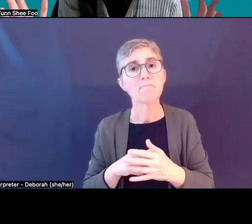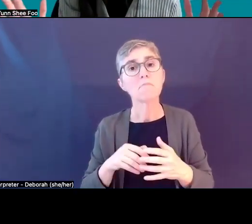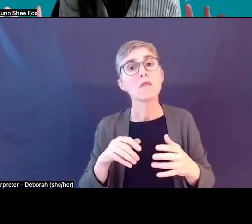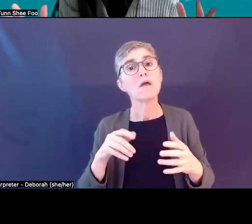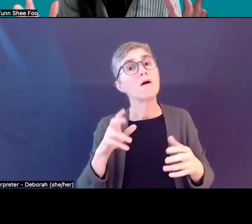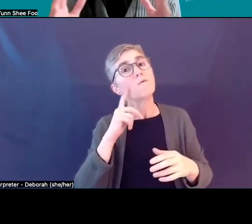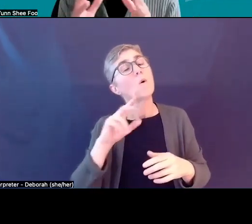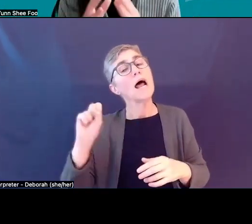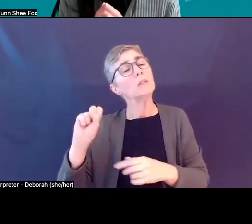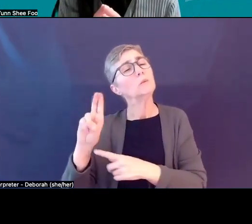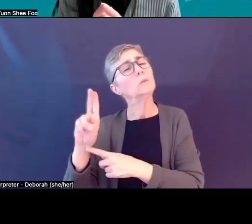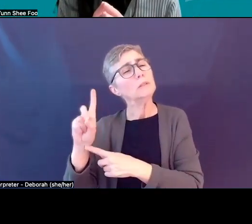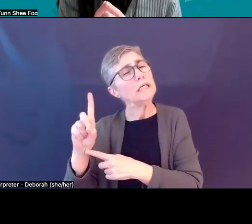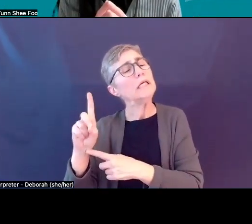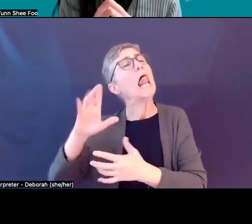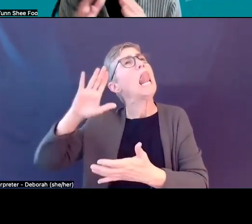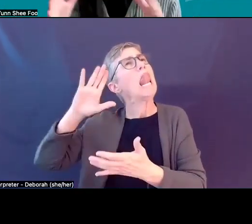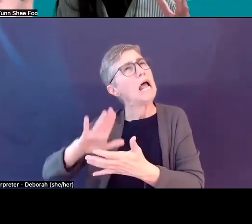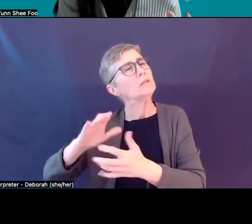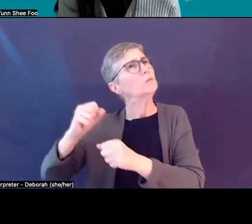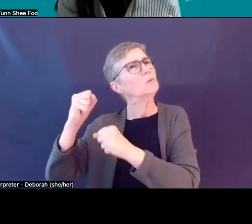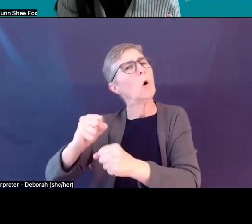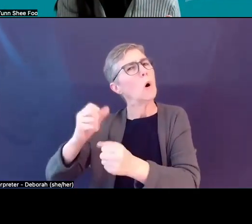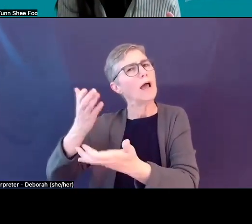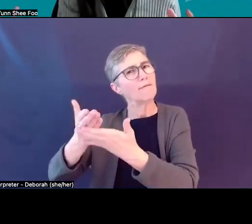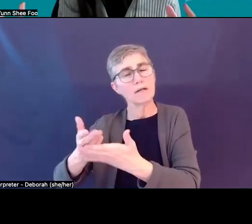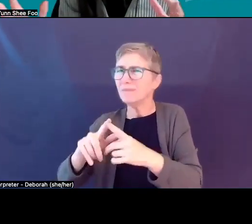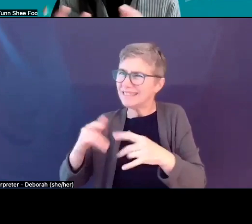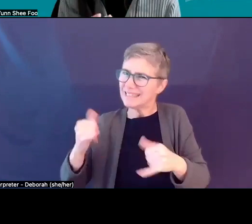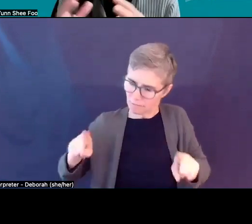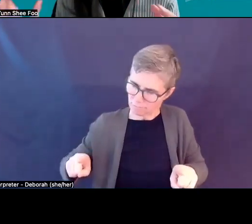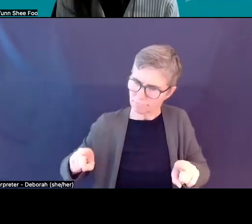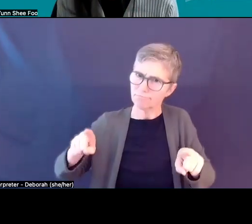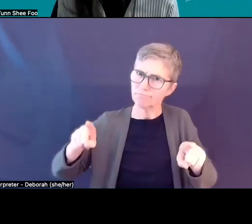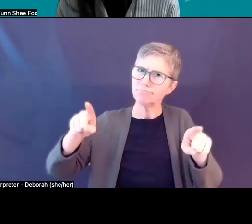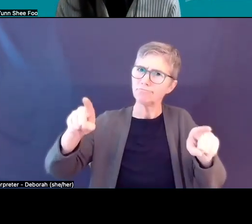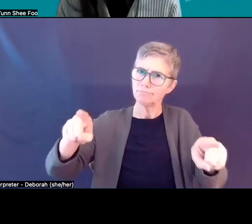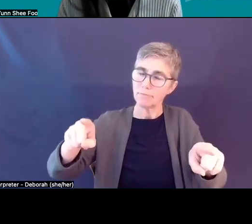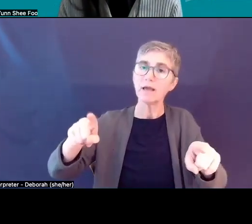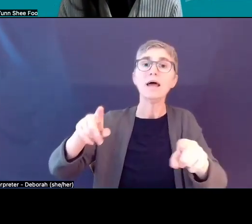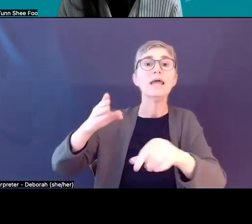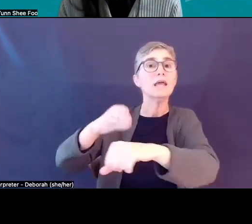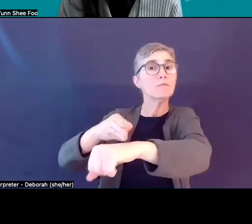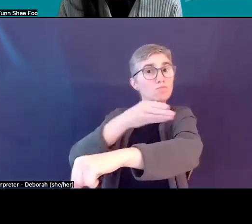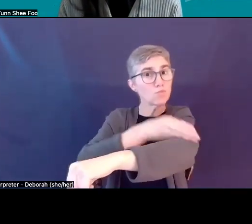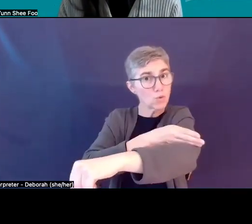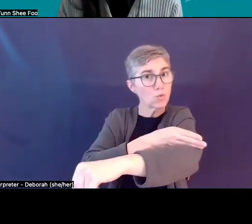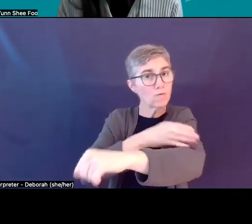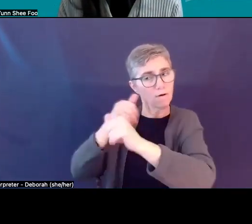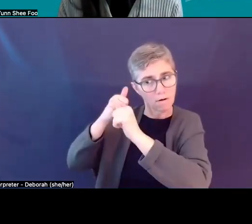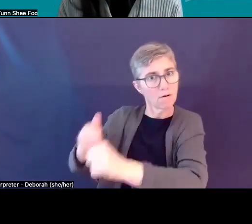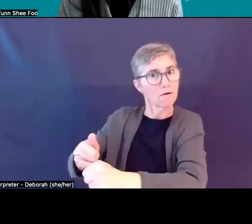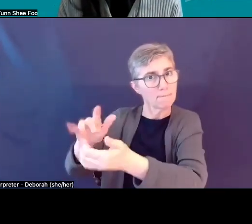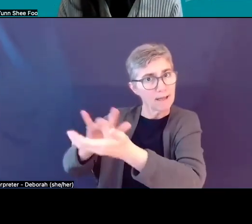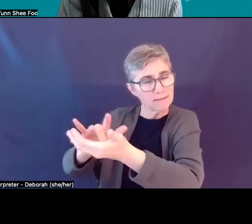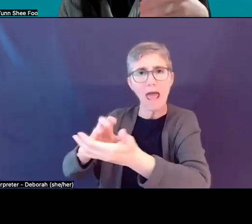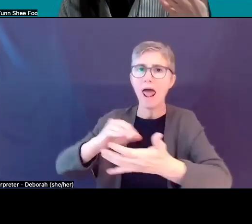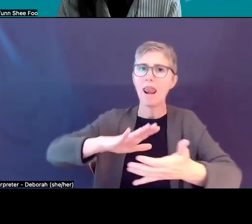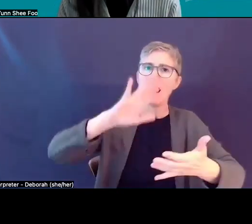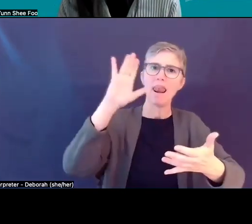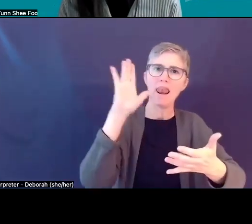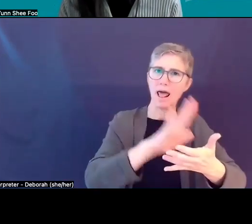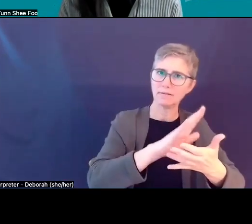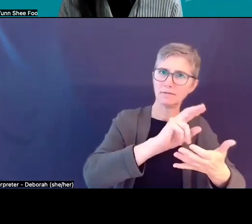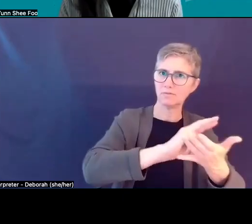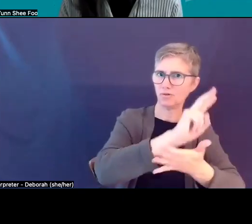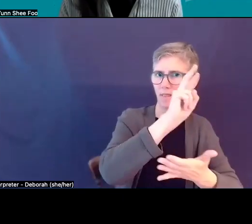also parallels in improving treatment adherence and lowering healthcare utilization as well